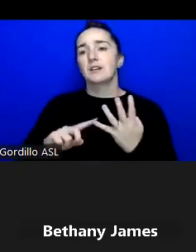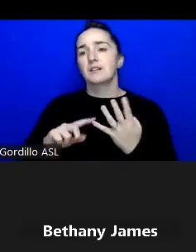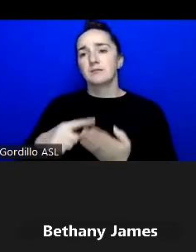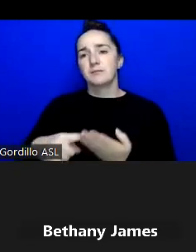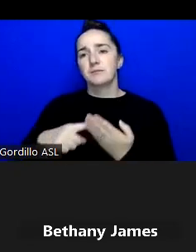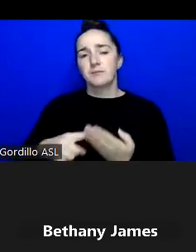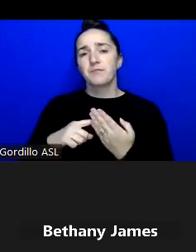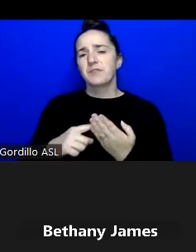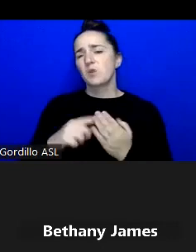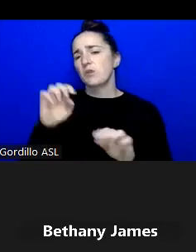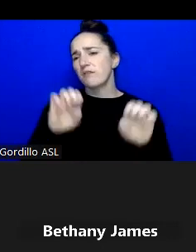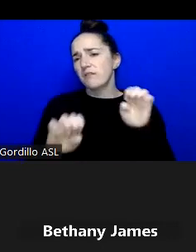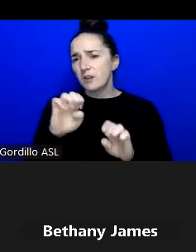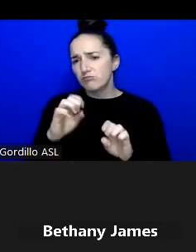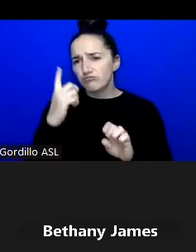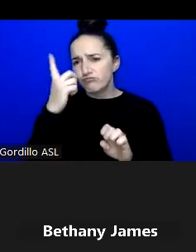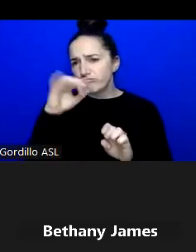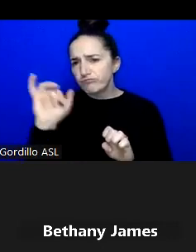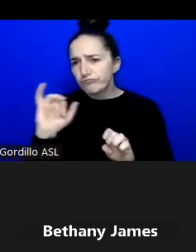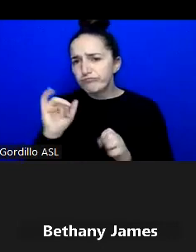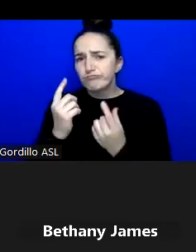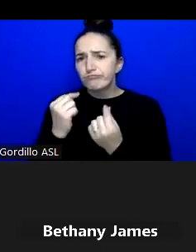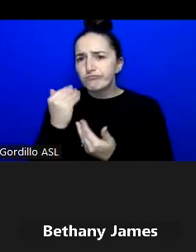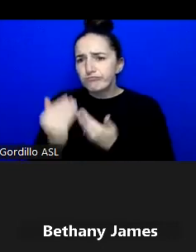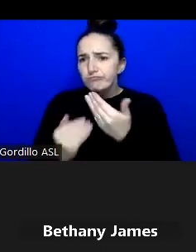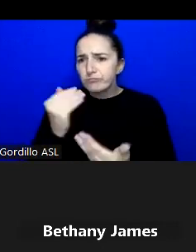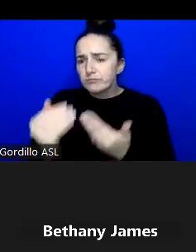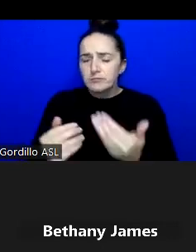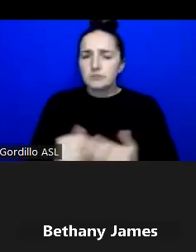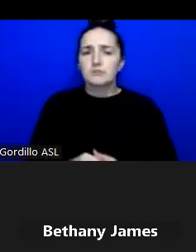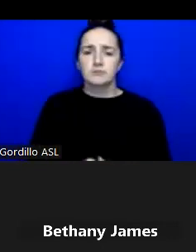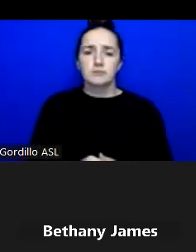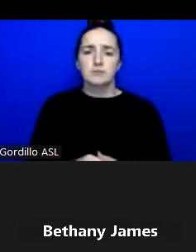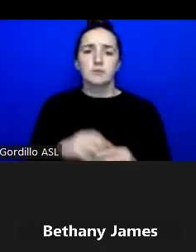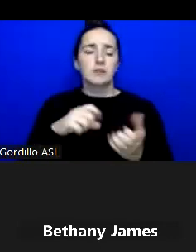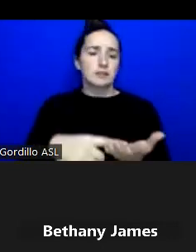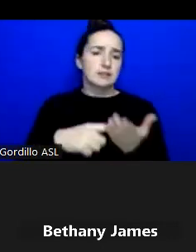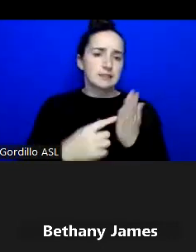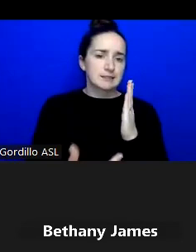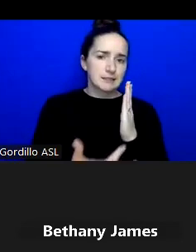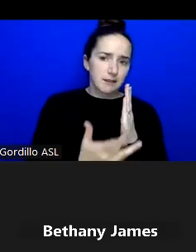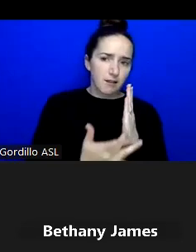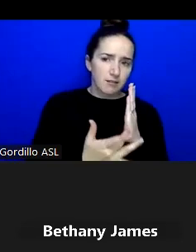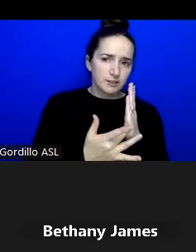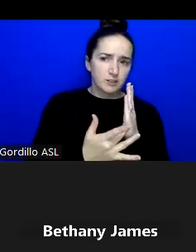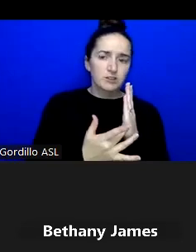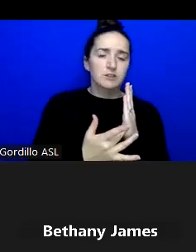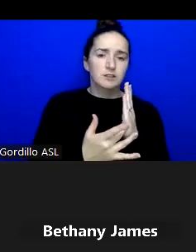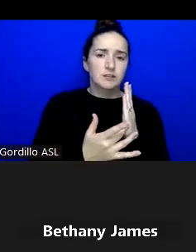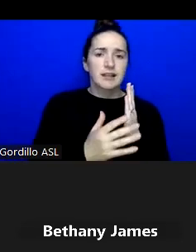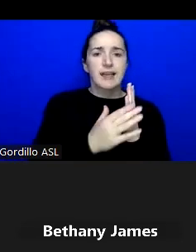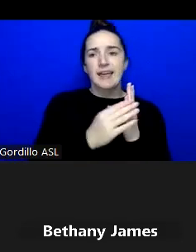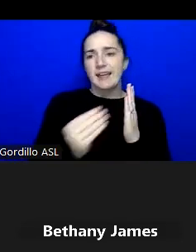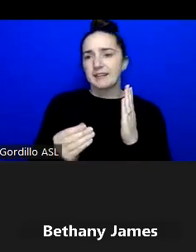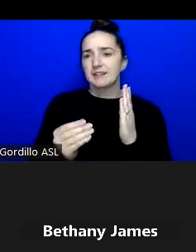an evaluation, what that process looks like, and touch a little bit about technology and